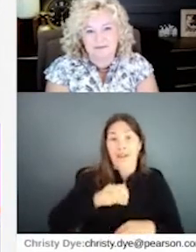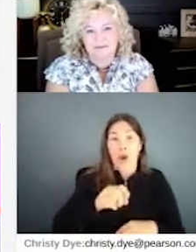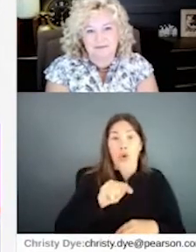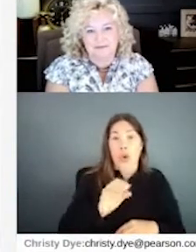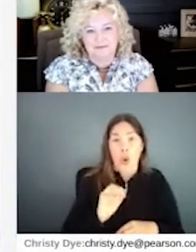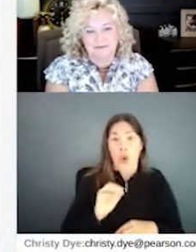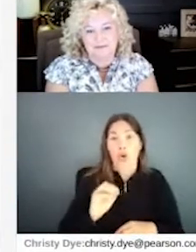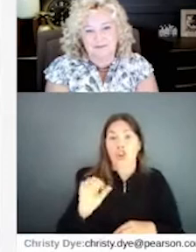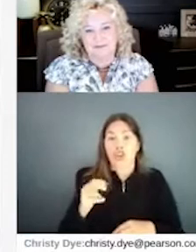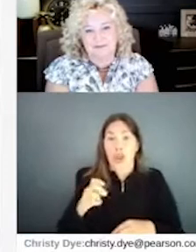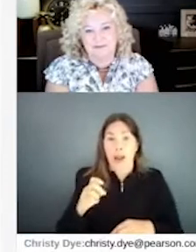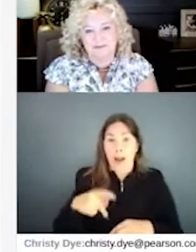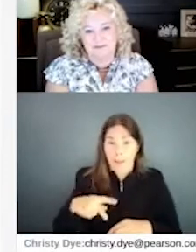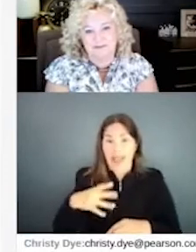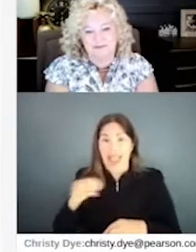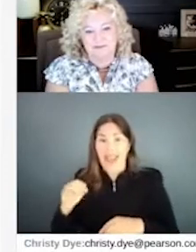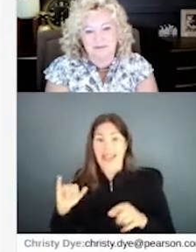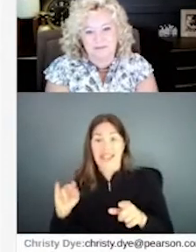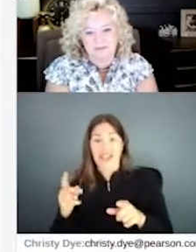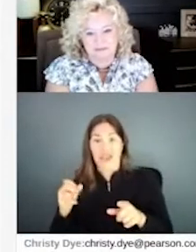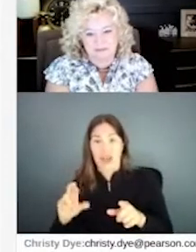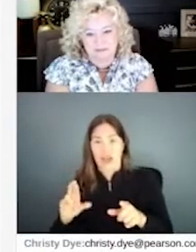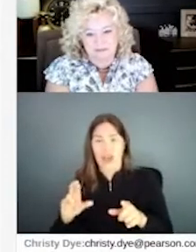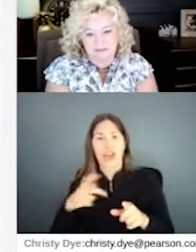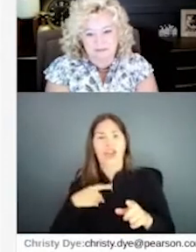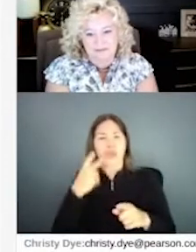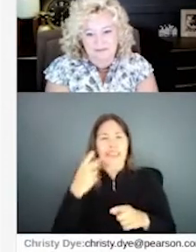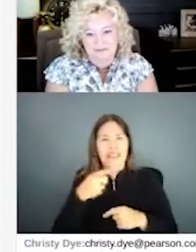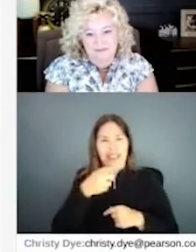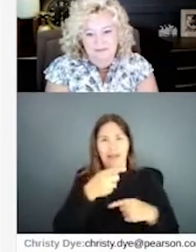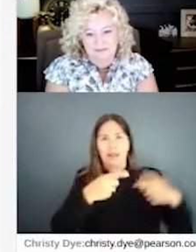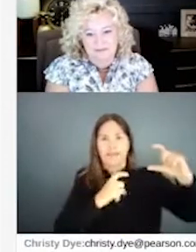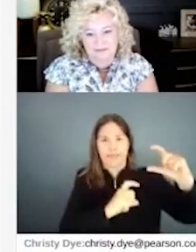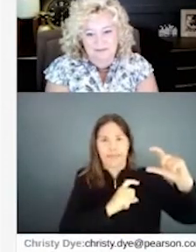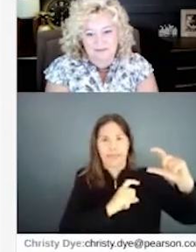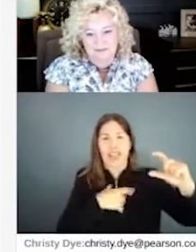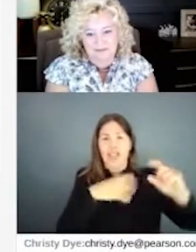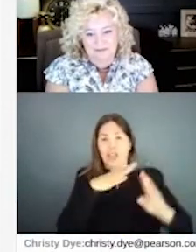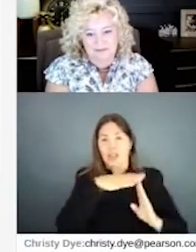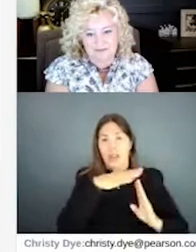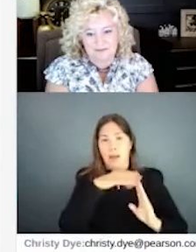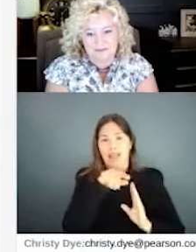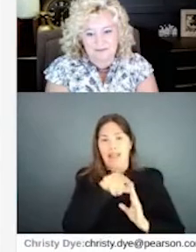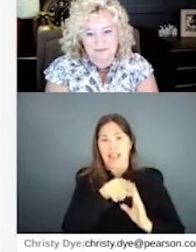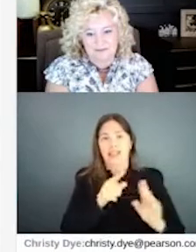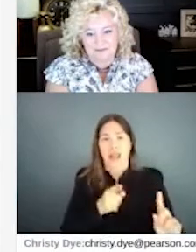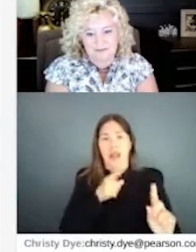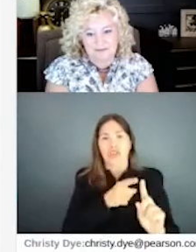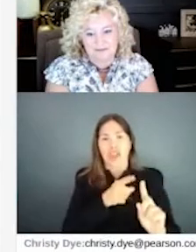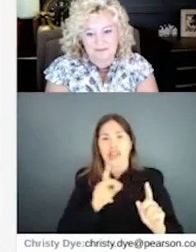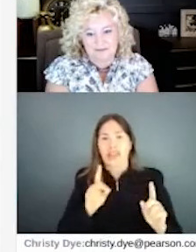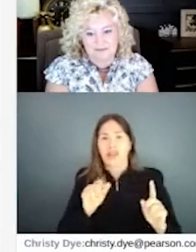in Illustrator. So here's a view of the Photoshop objective domain. So at the top, that's the objective domain for the